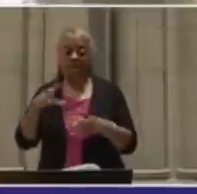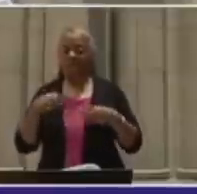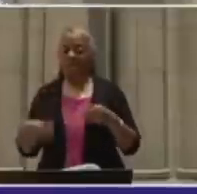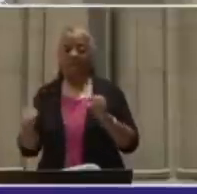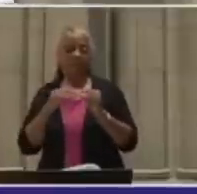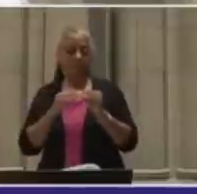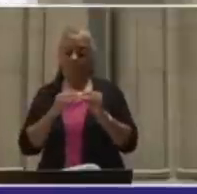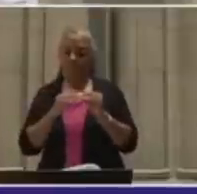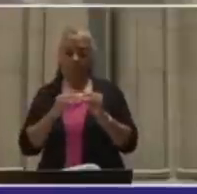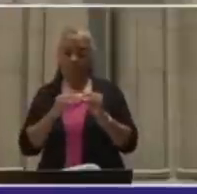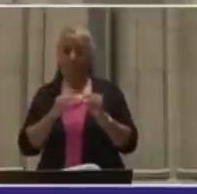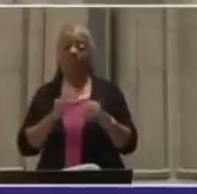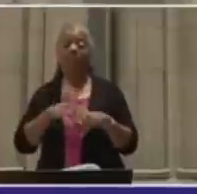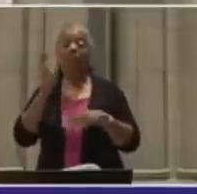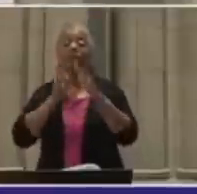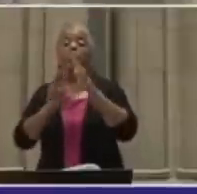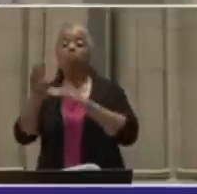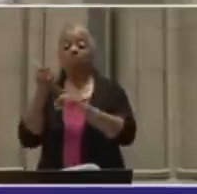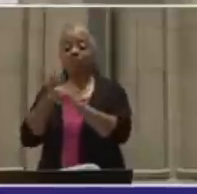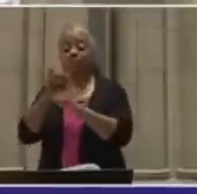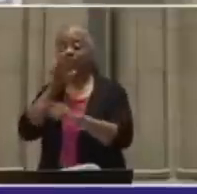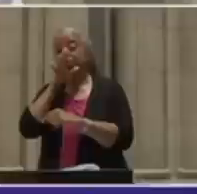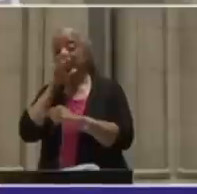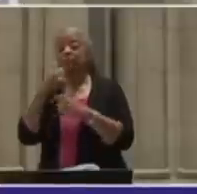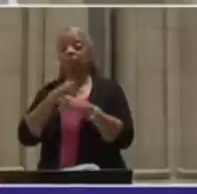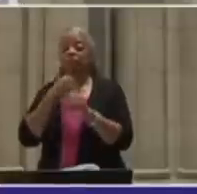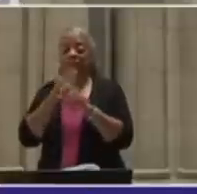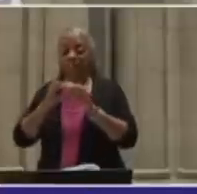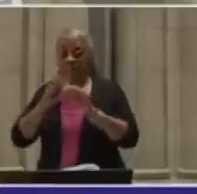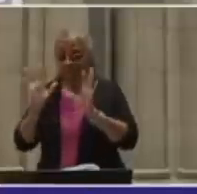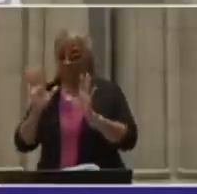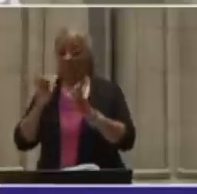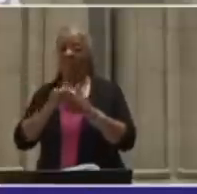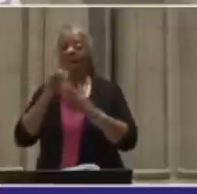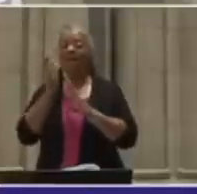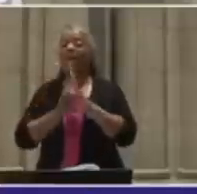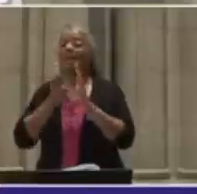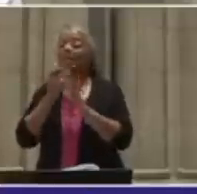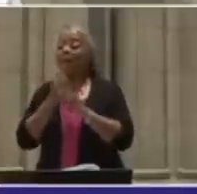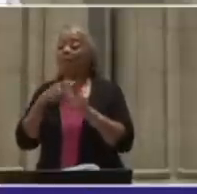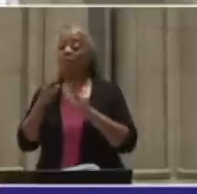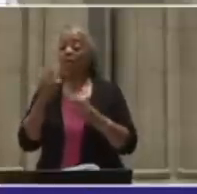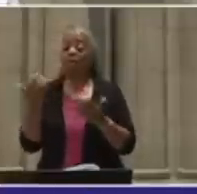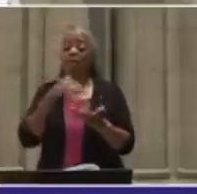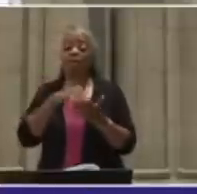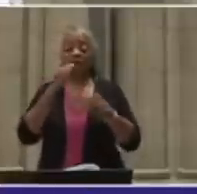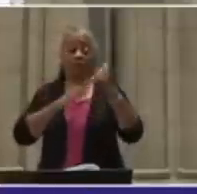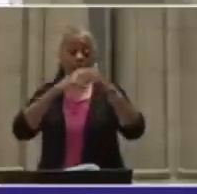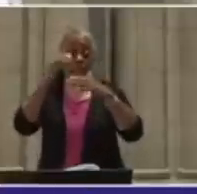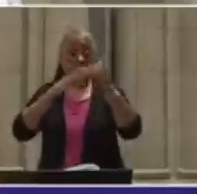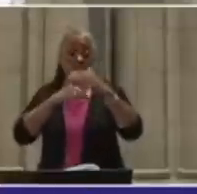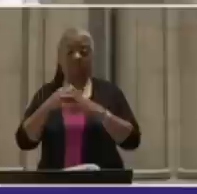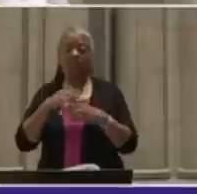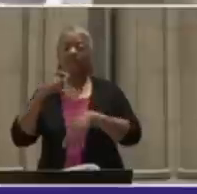anymore. The prophet speaks to make clear that a time of reconstruction,